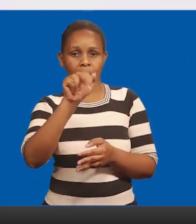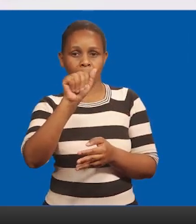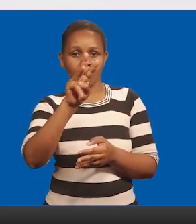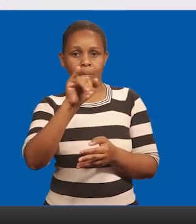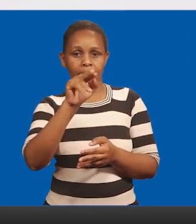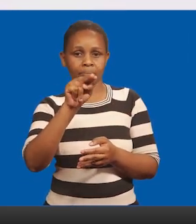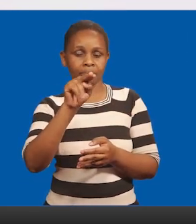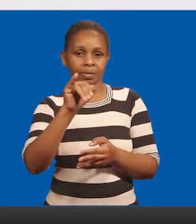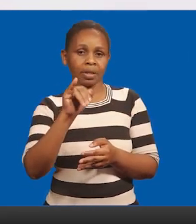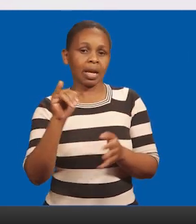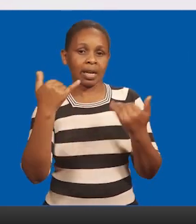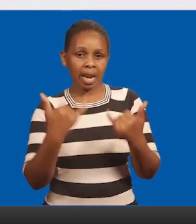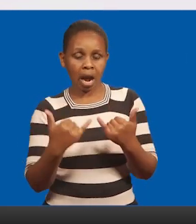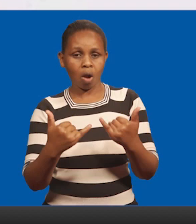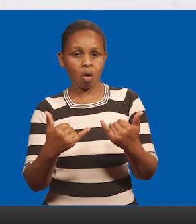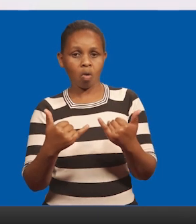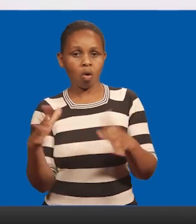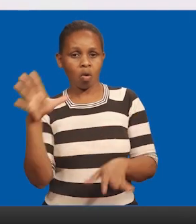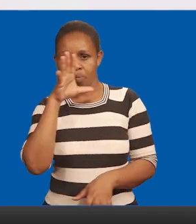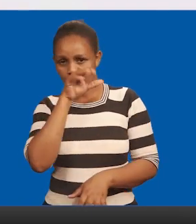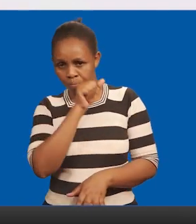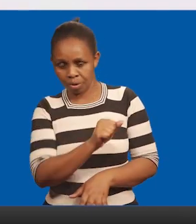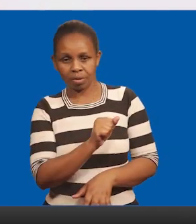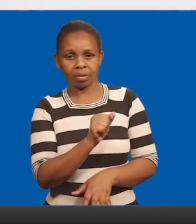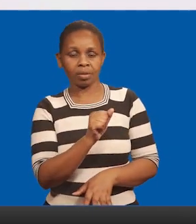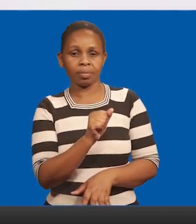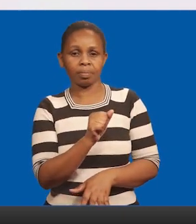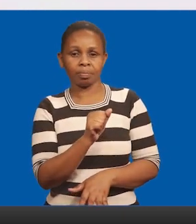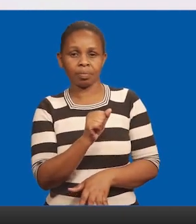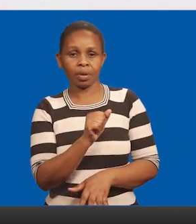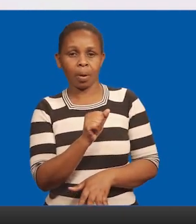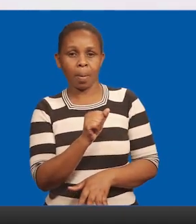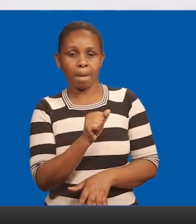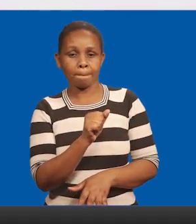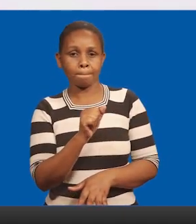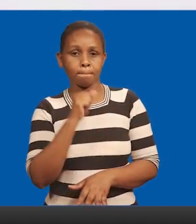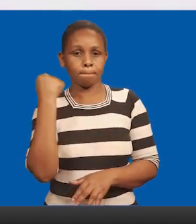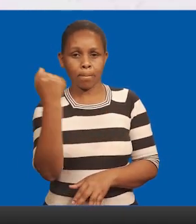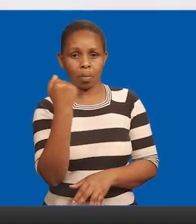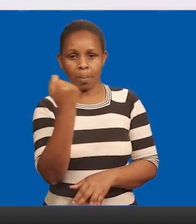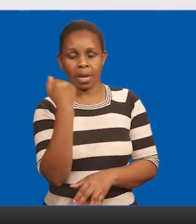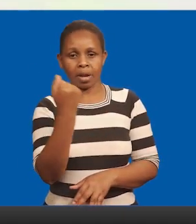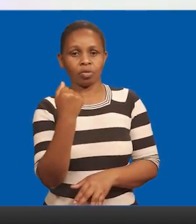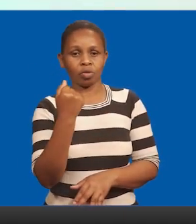one of the omissions Not By Design was